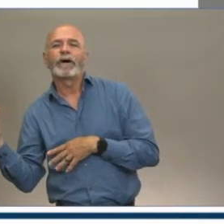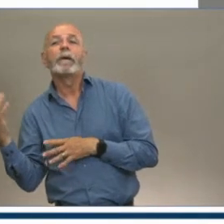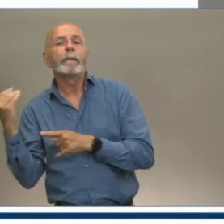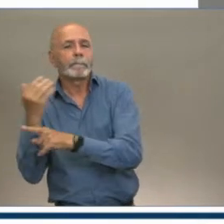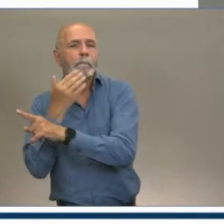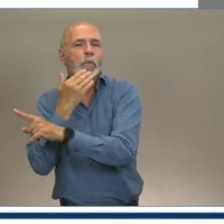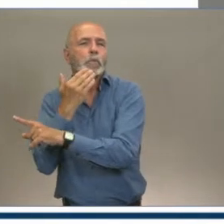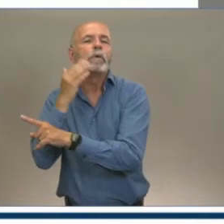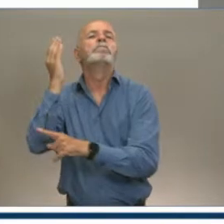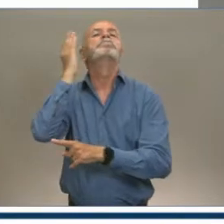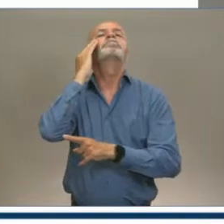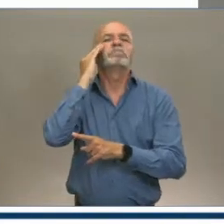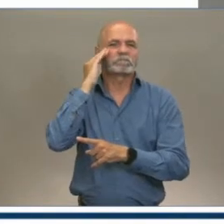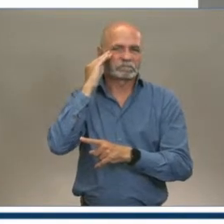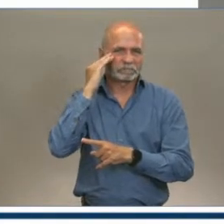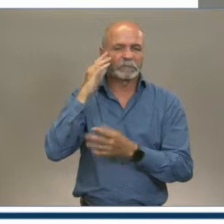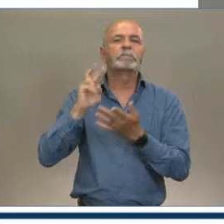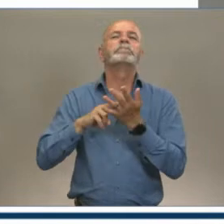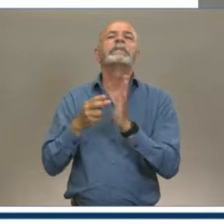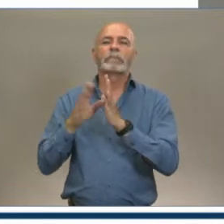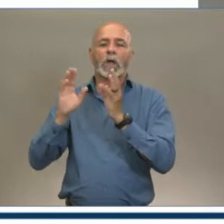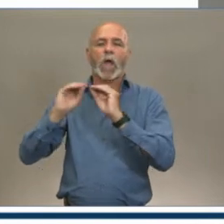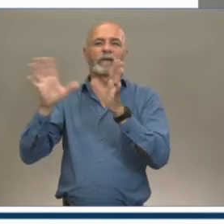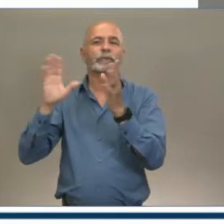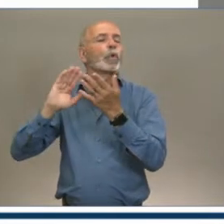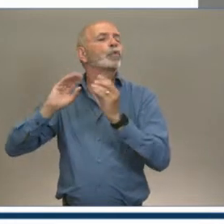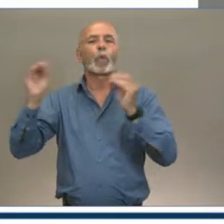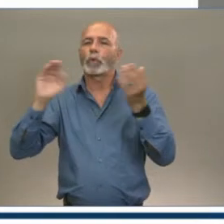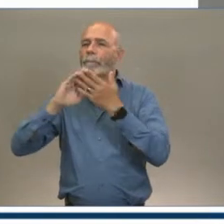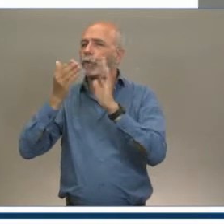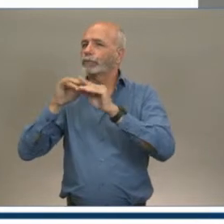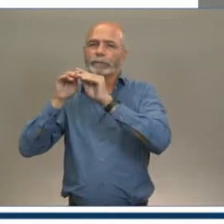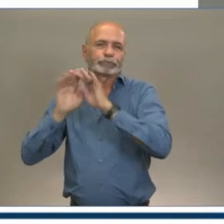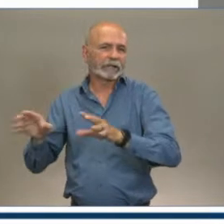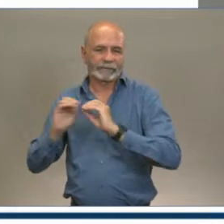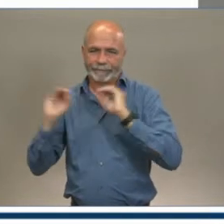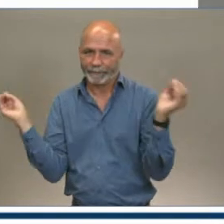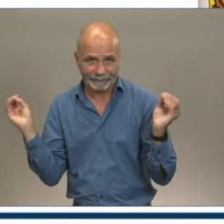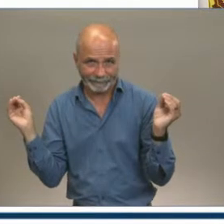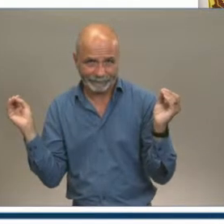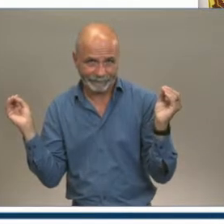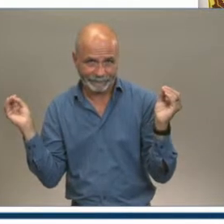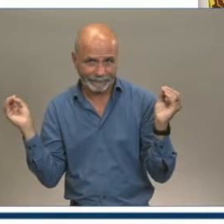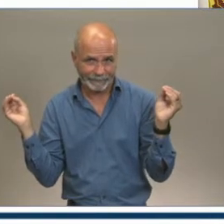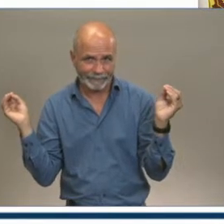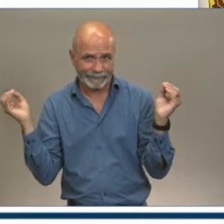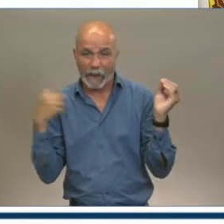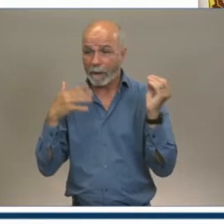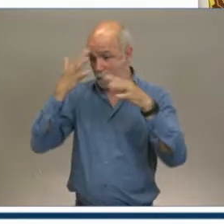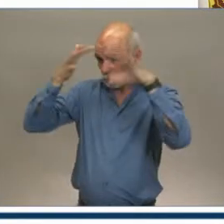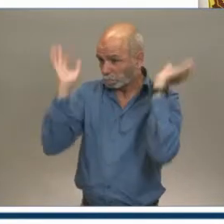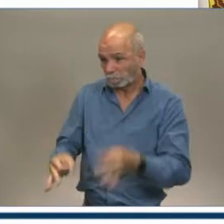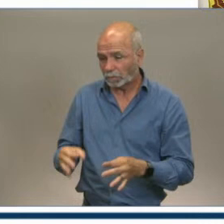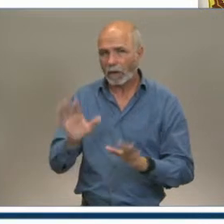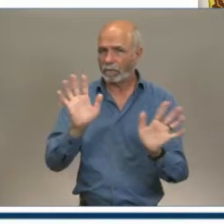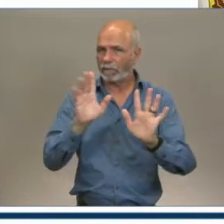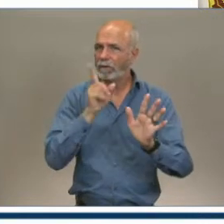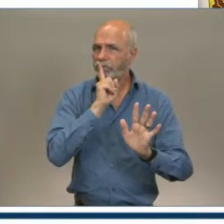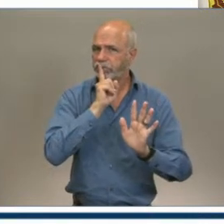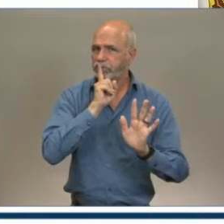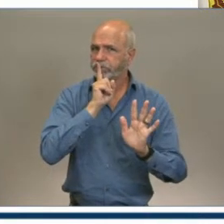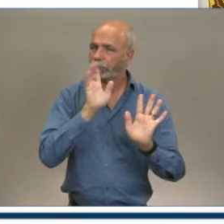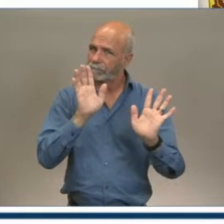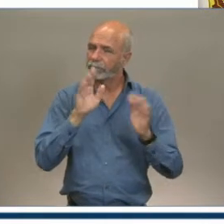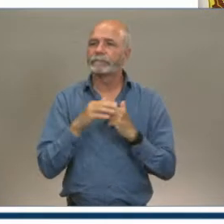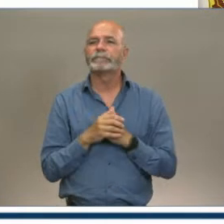longer any signs of community transmission anywhere in Nova Scotia. Next, we'll go to Lindsay Armstrong with All Nova Scotia. Go